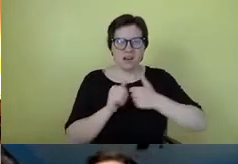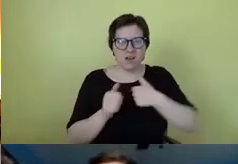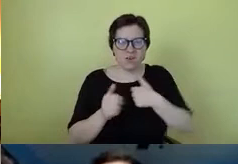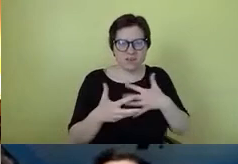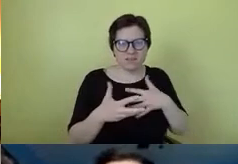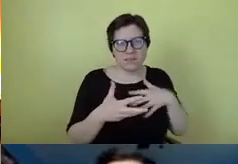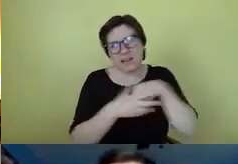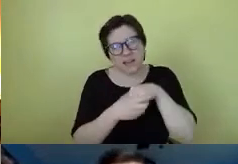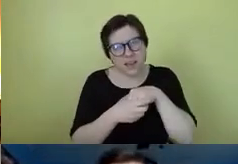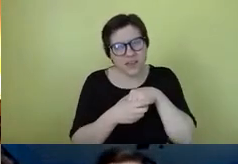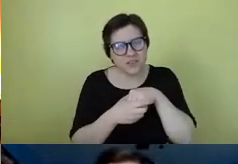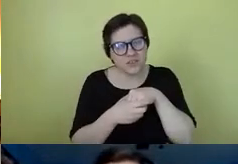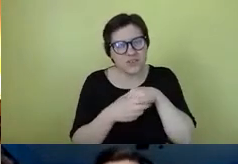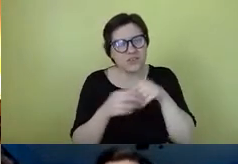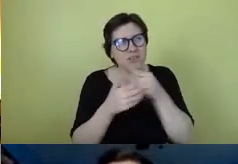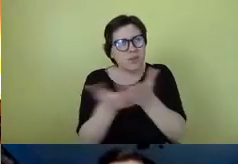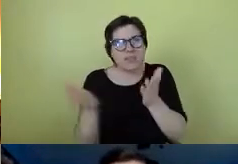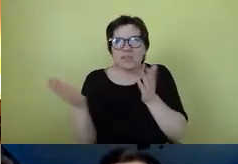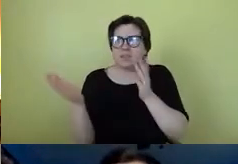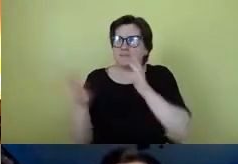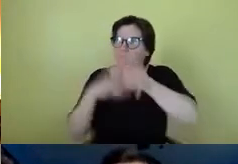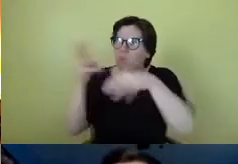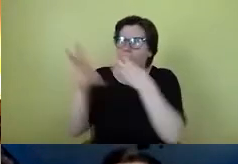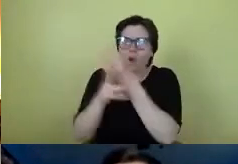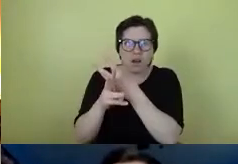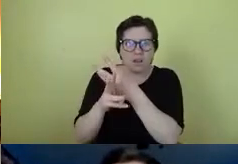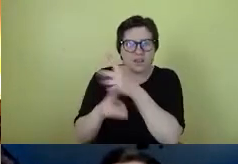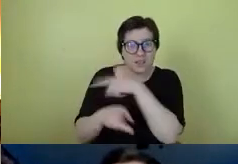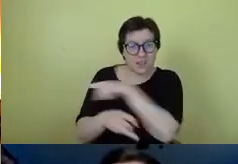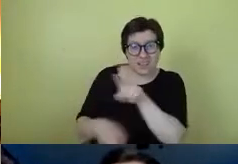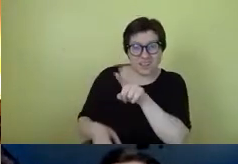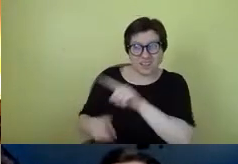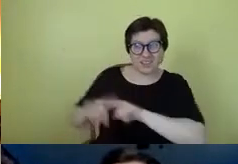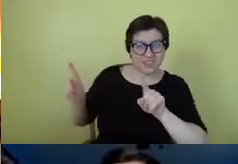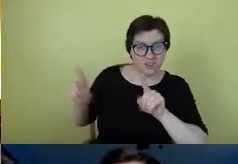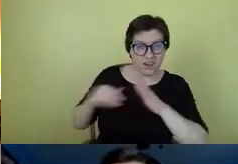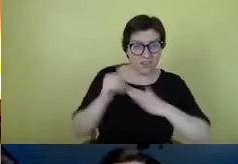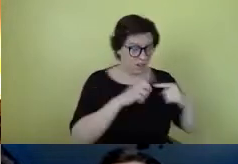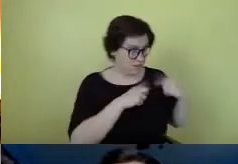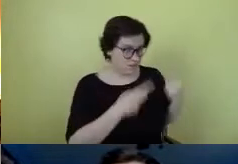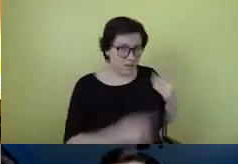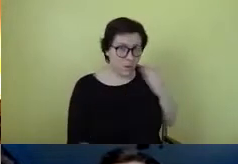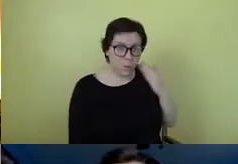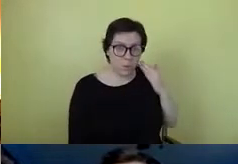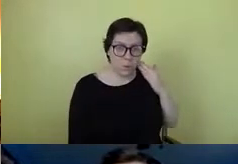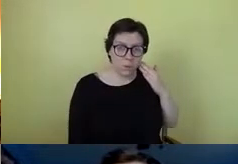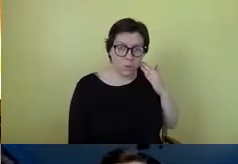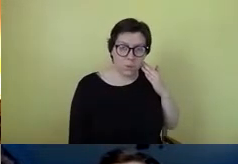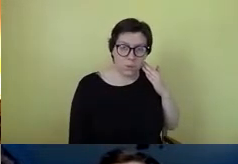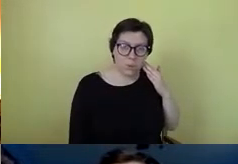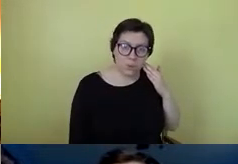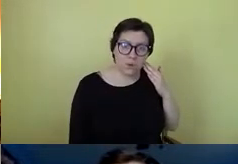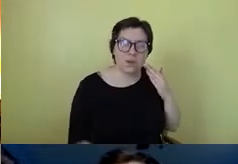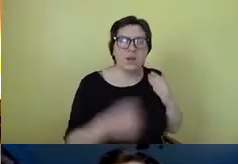engage with the world that is different and unlike the world that I'm leaving? And